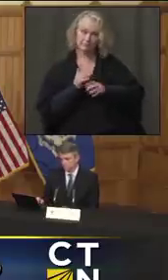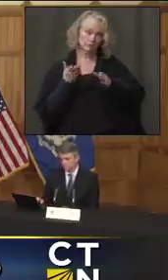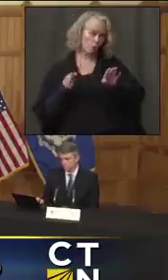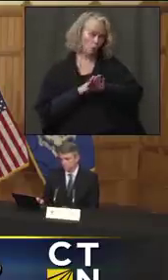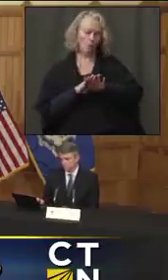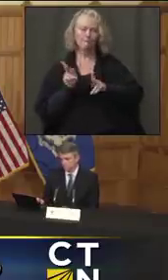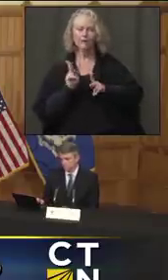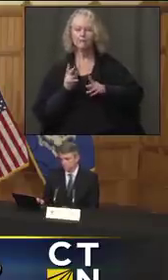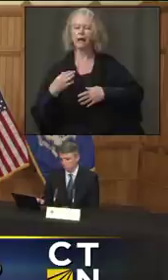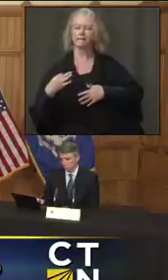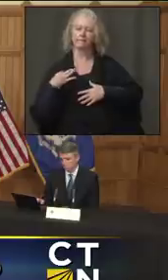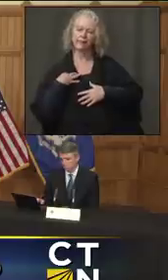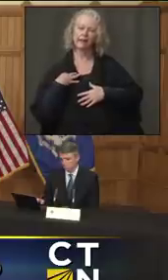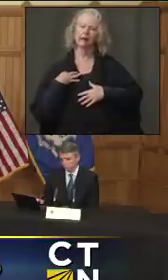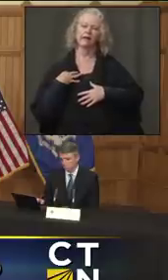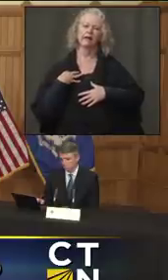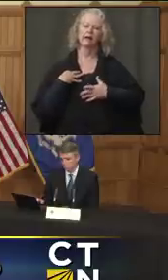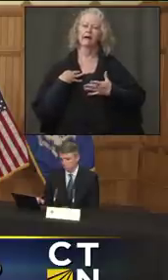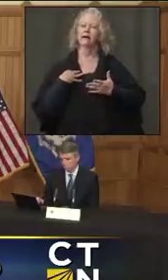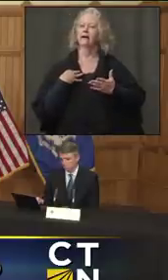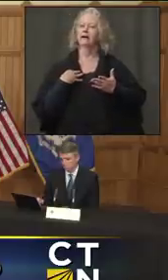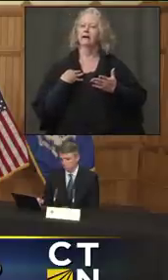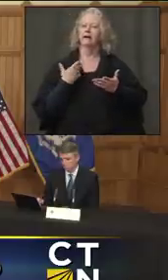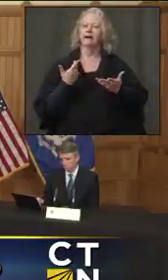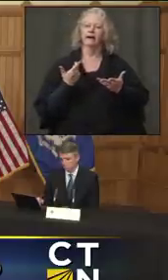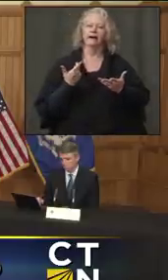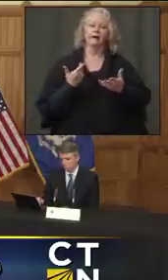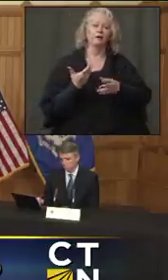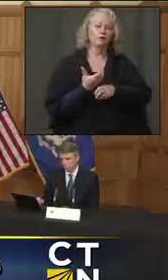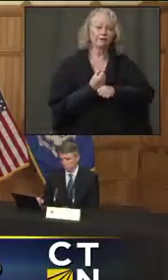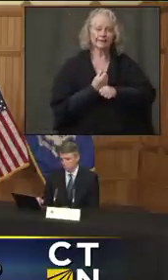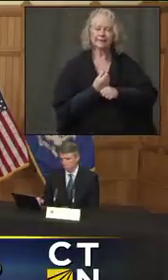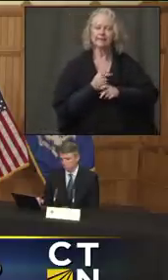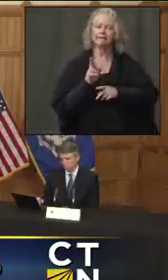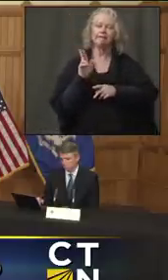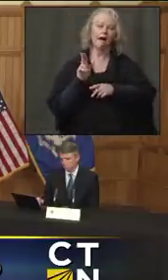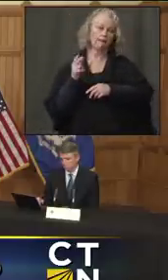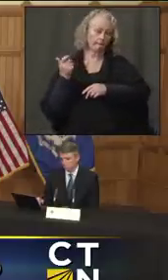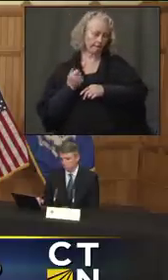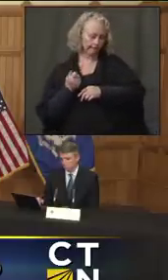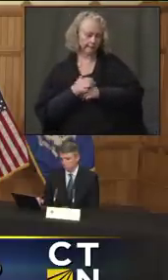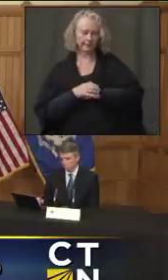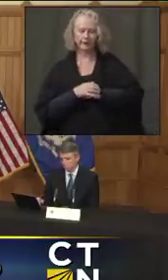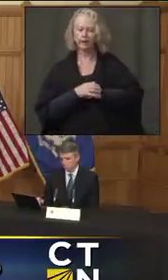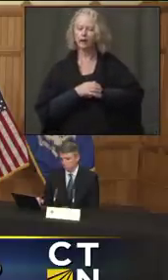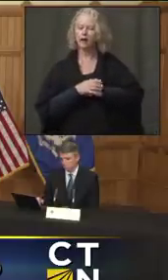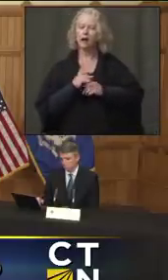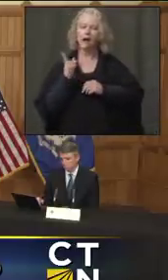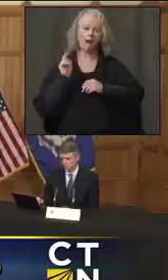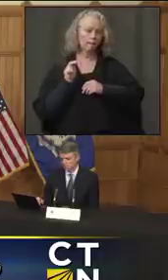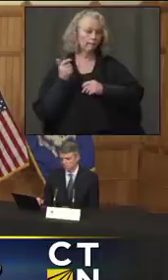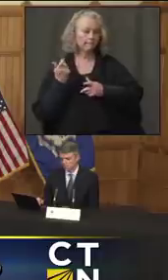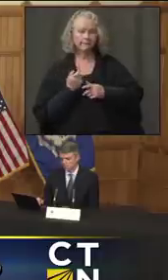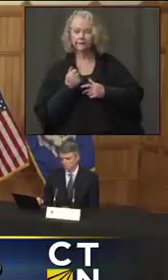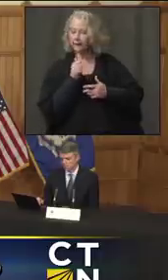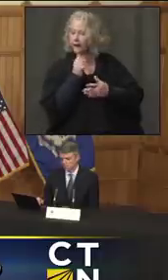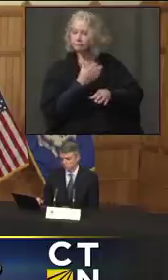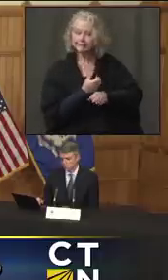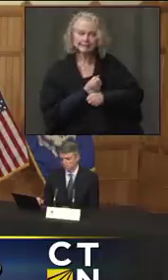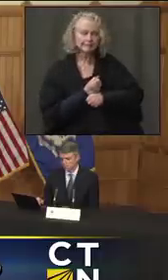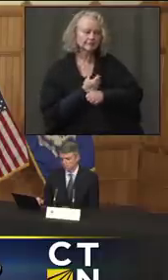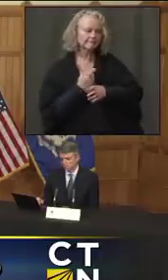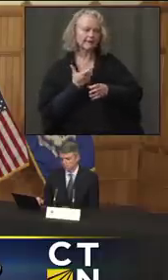have been applying to, receive employment benefits. If people is not receiving or not getting